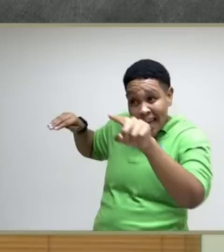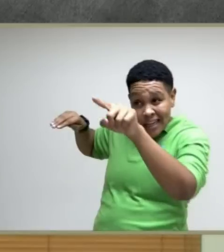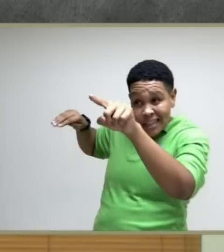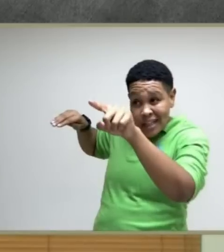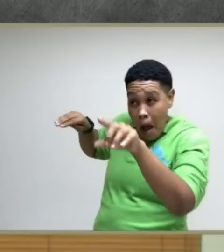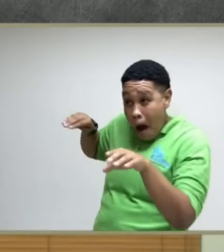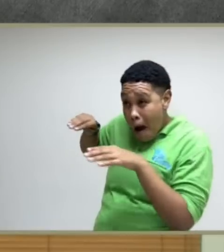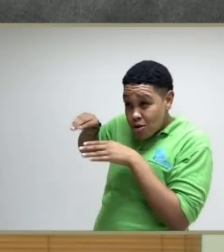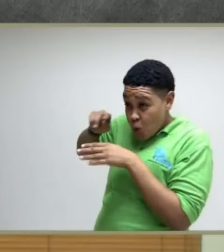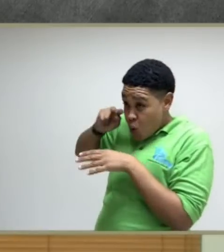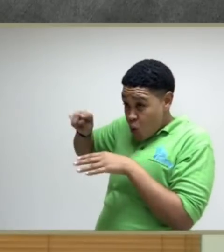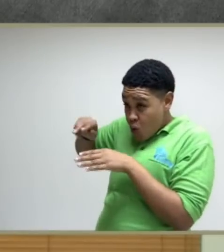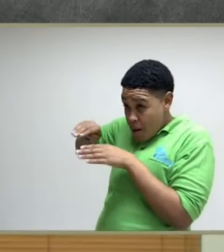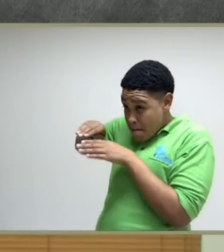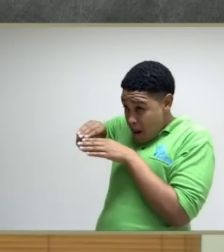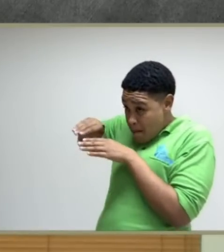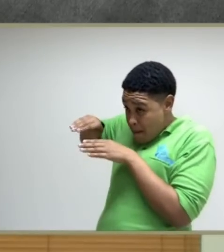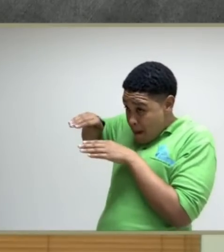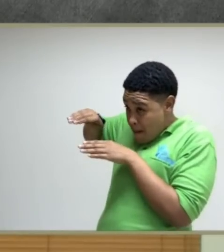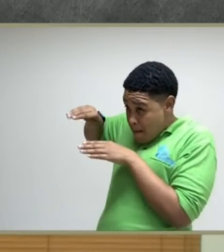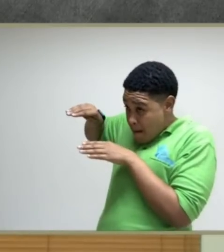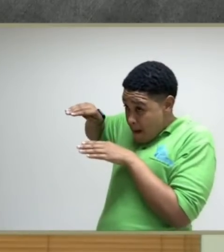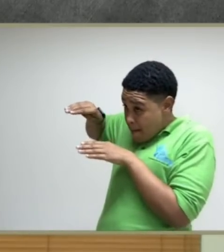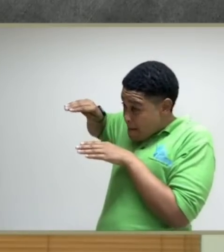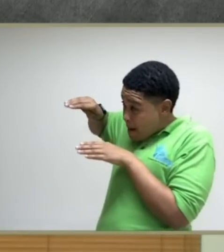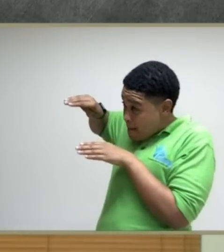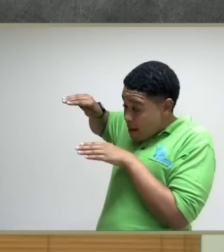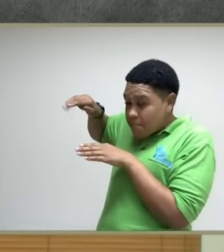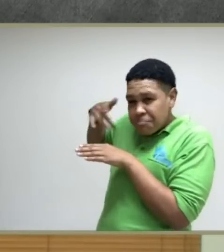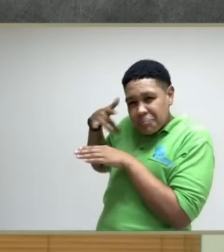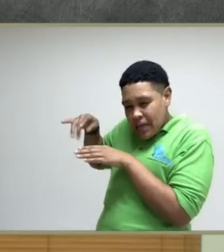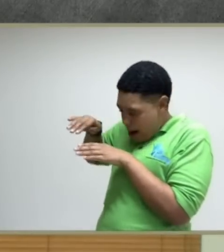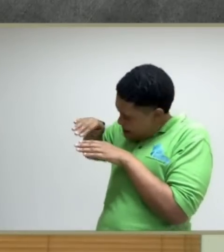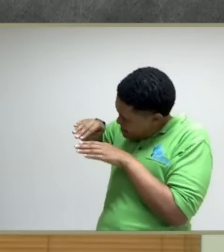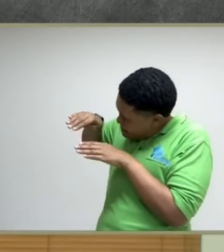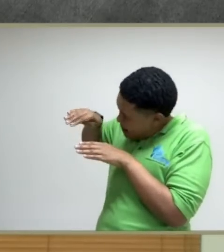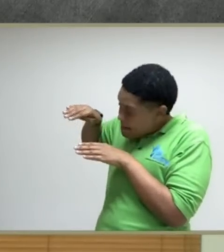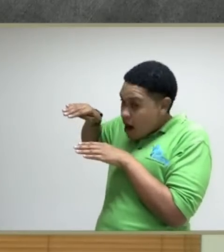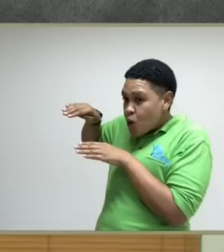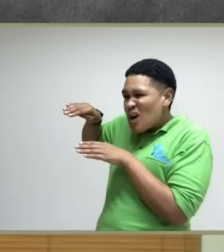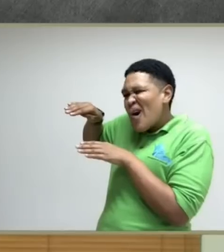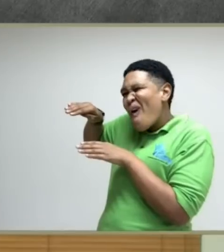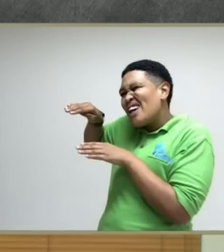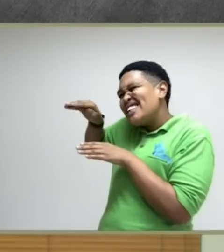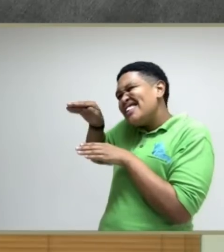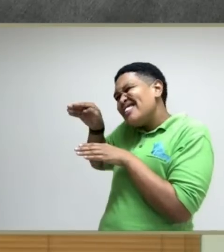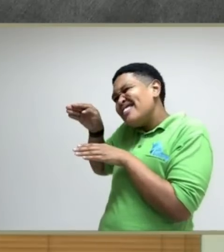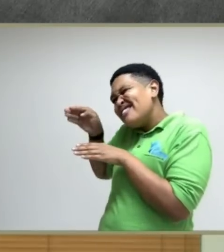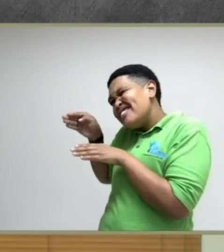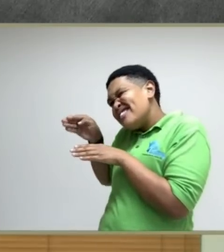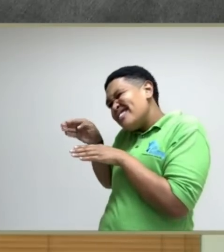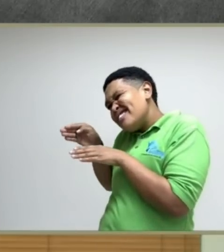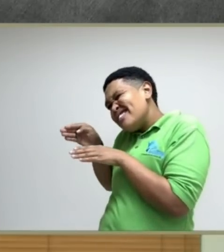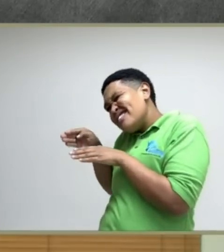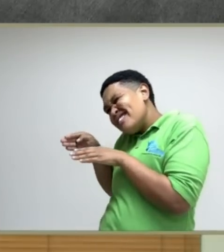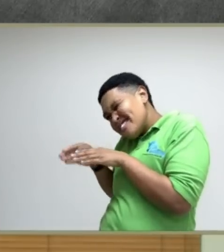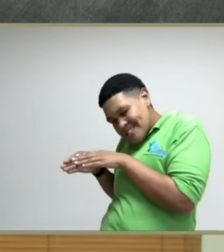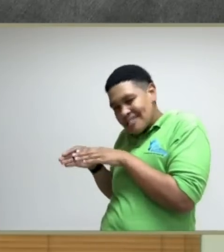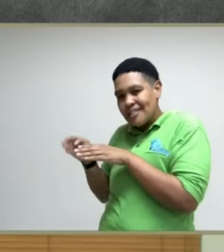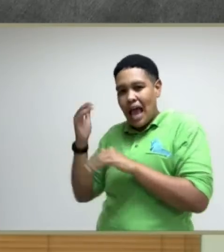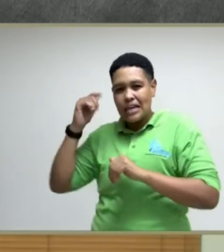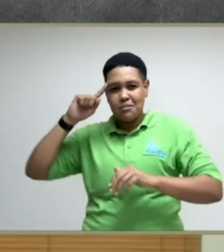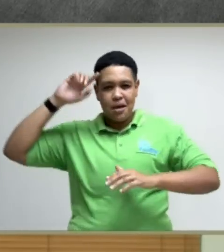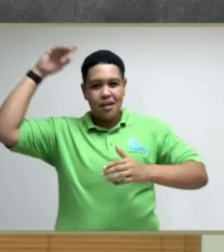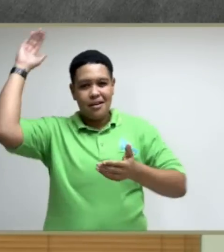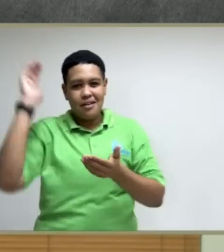see, looking at the positivity rate, that there is a trend that we are bending the corner, leveling off, and this is